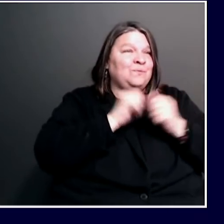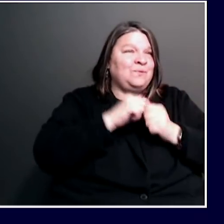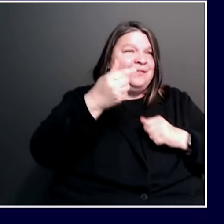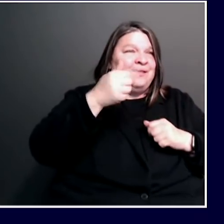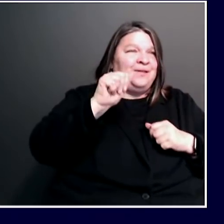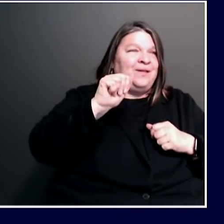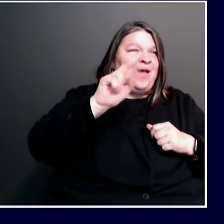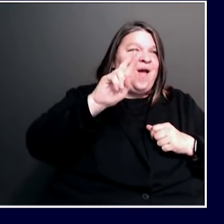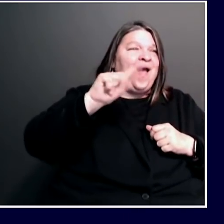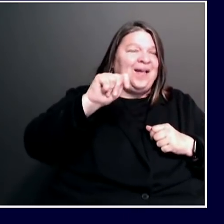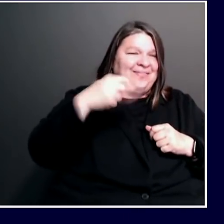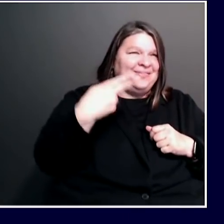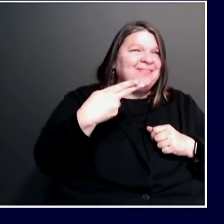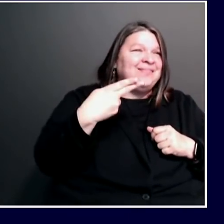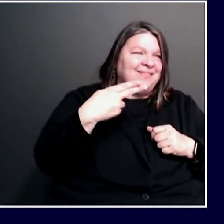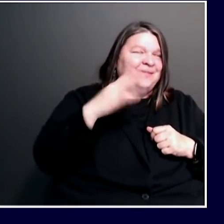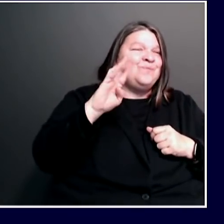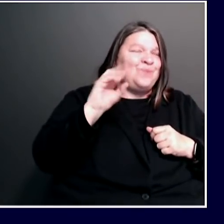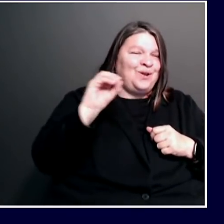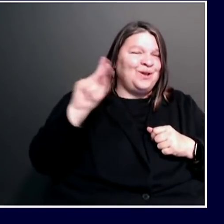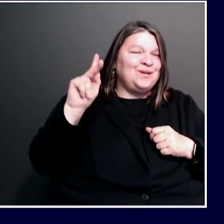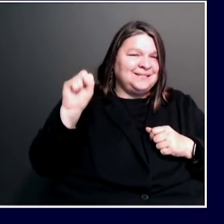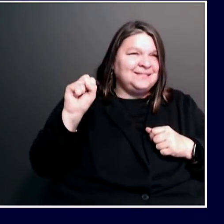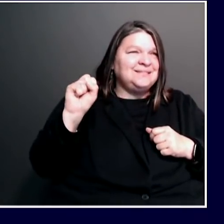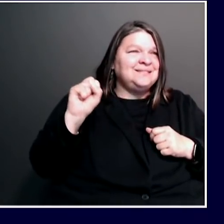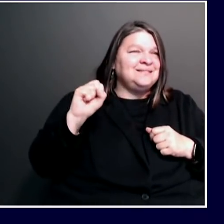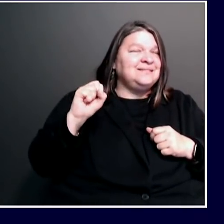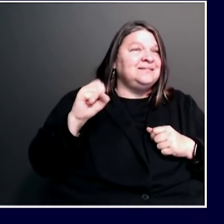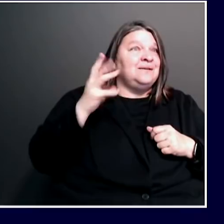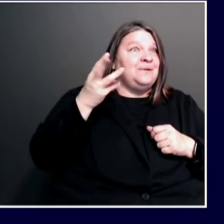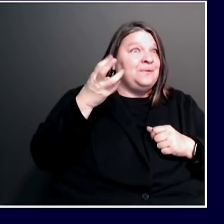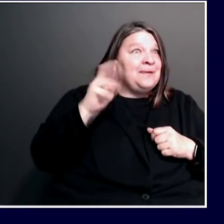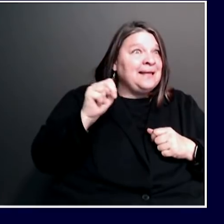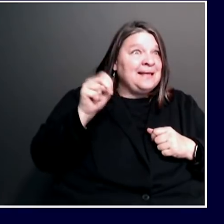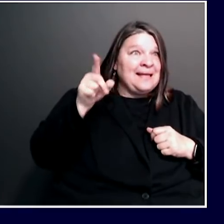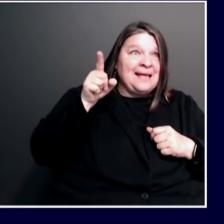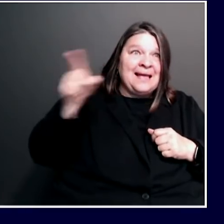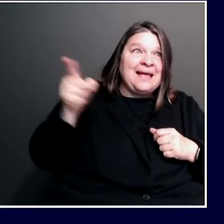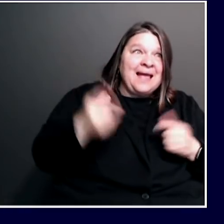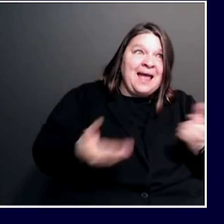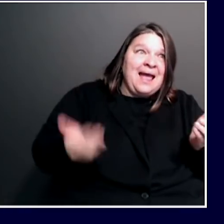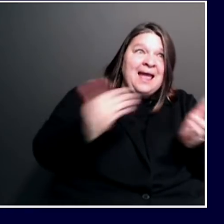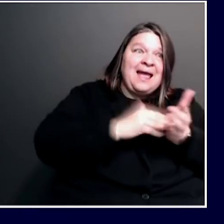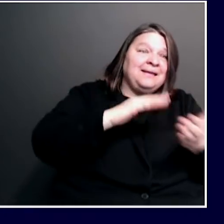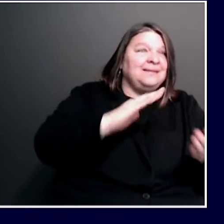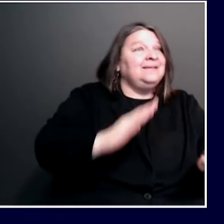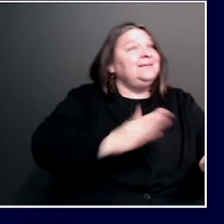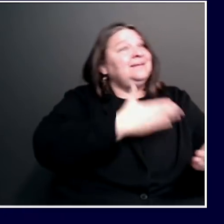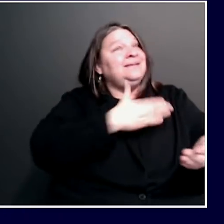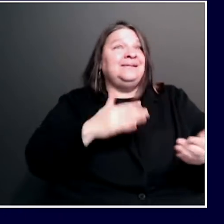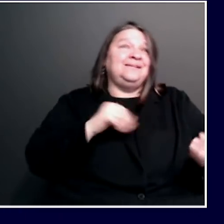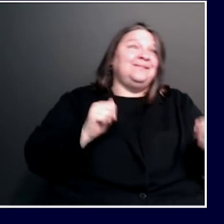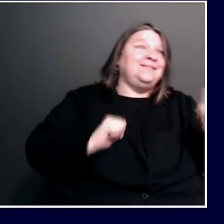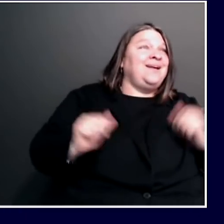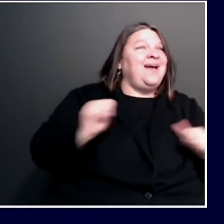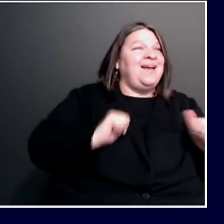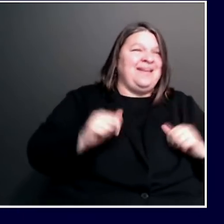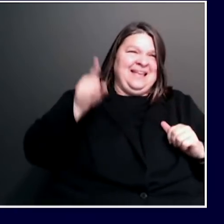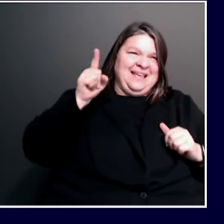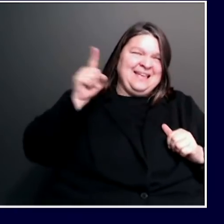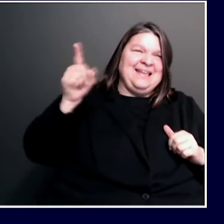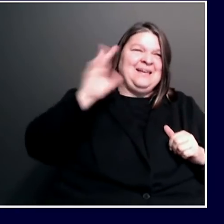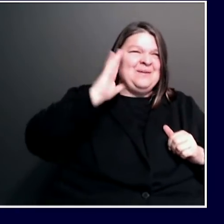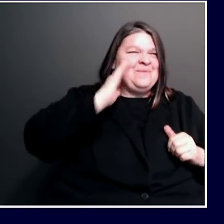by May, when he plays Gillette, we're going to be in an endemic. The pandemic will be over with. So I was wondering if you could just, if you talked with Garth, or you could confirm